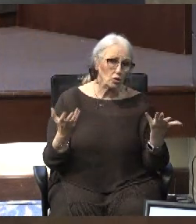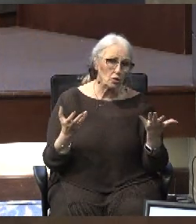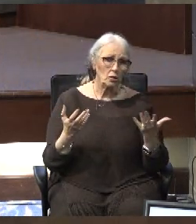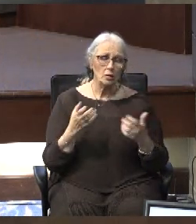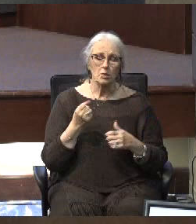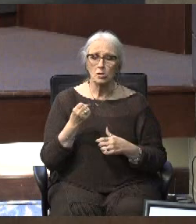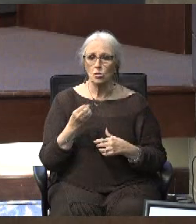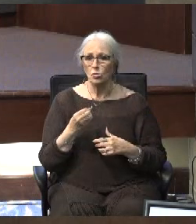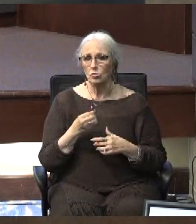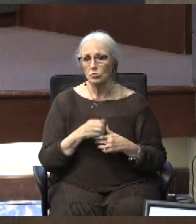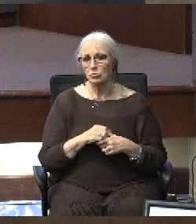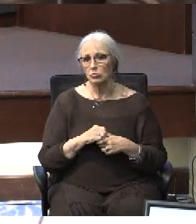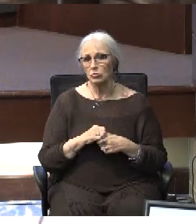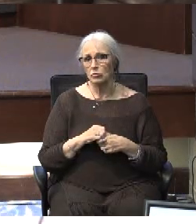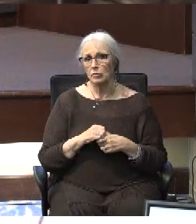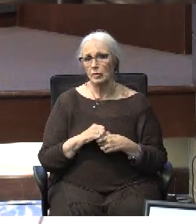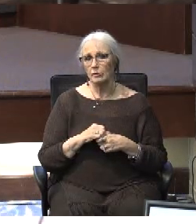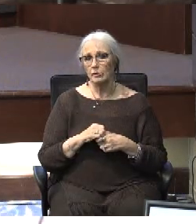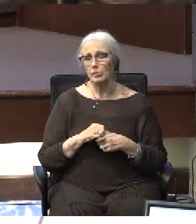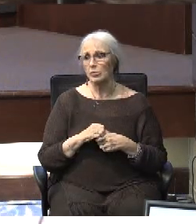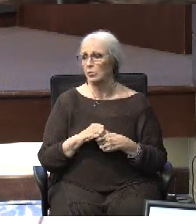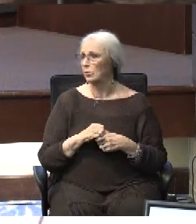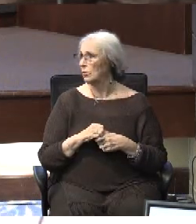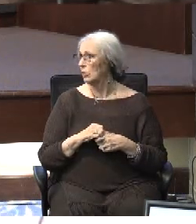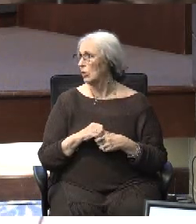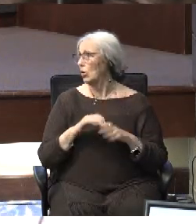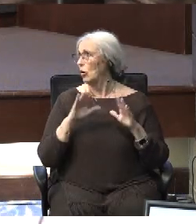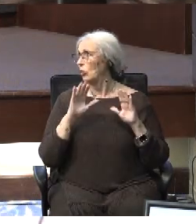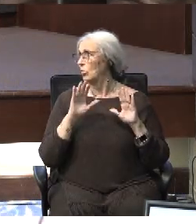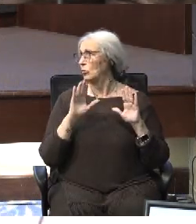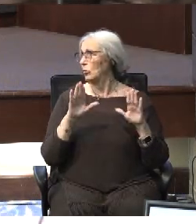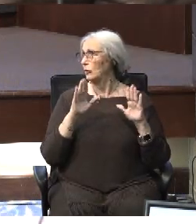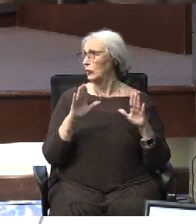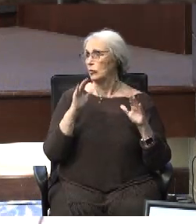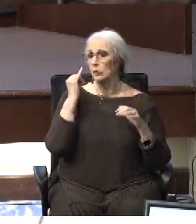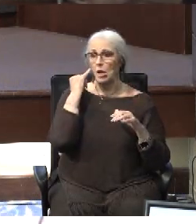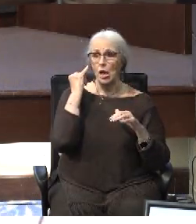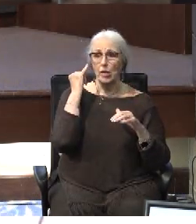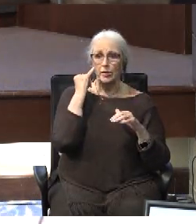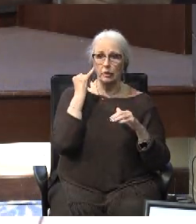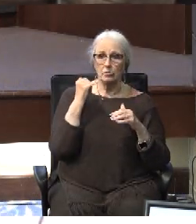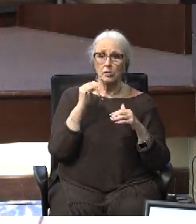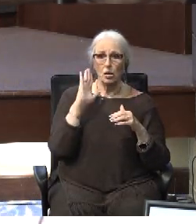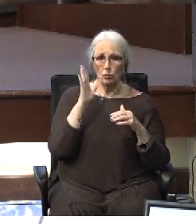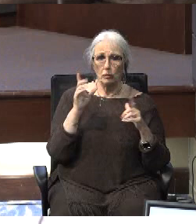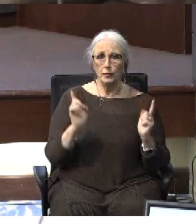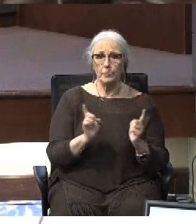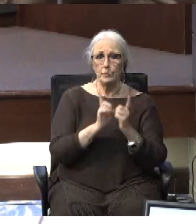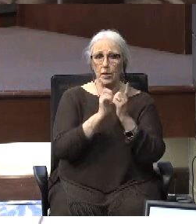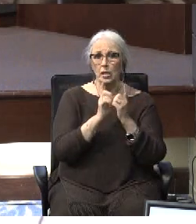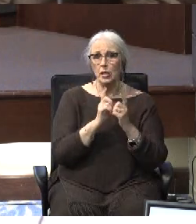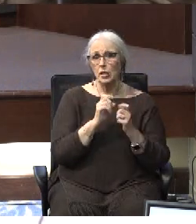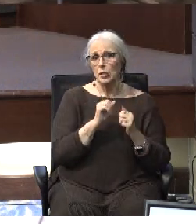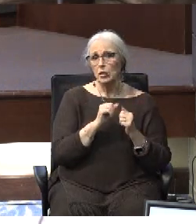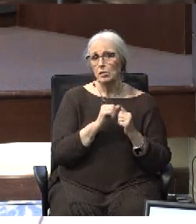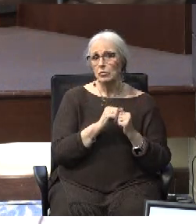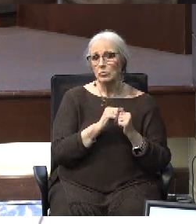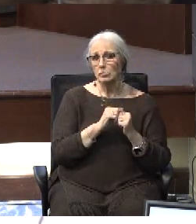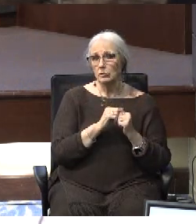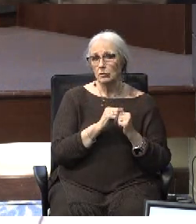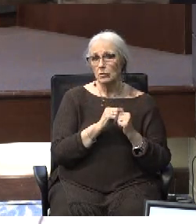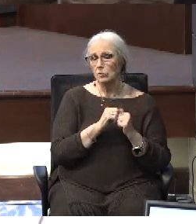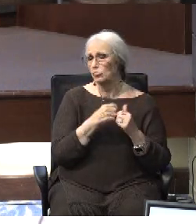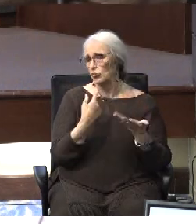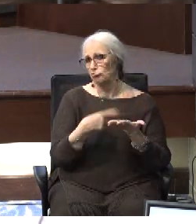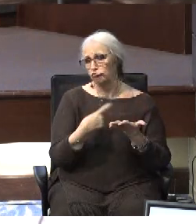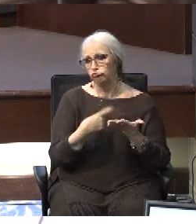albeit good work? That's a great idea. I'm certainly going to meet with Renisha, and we'll discuss how